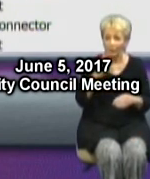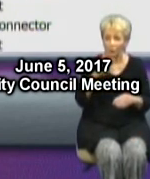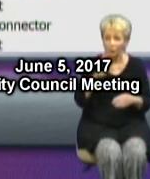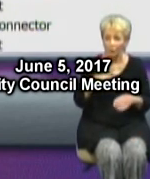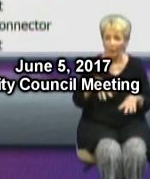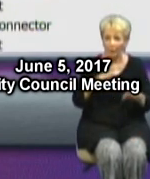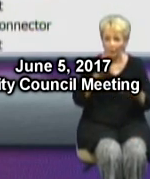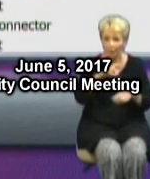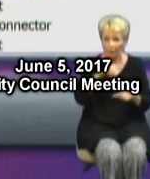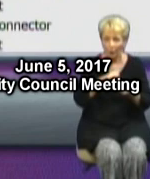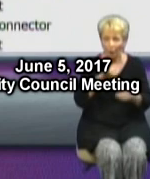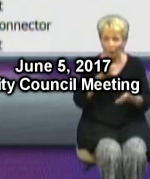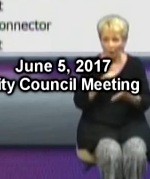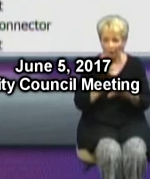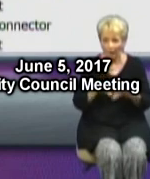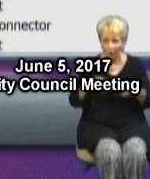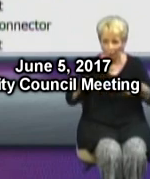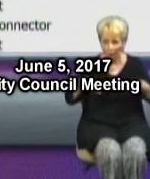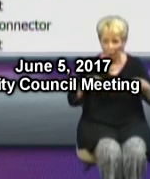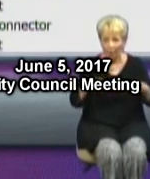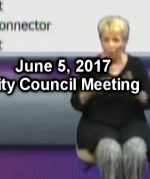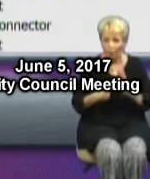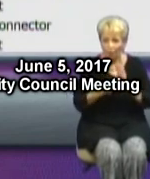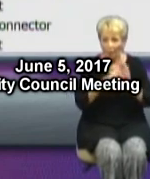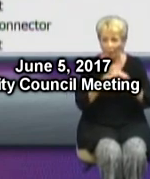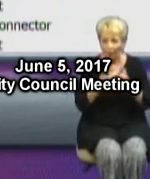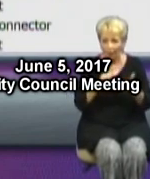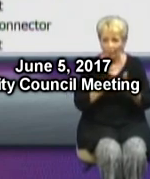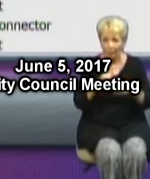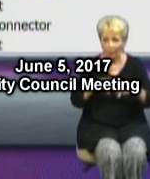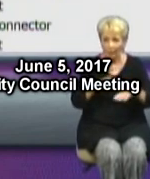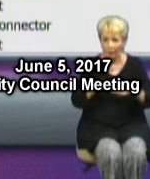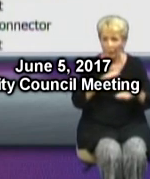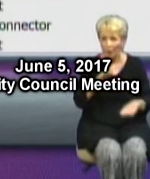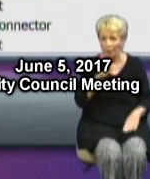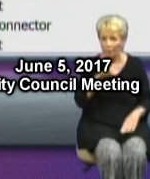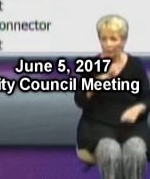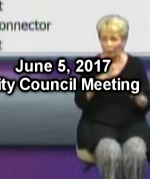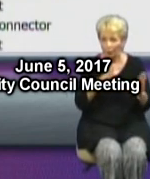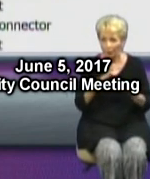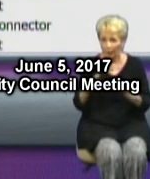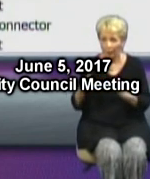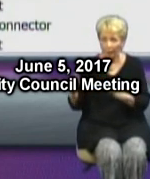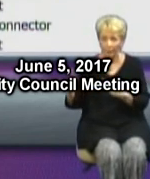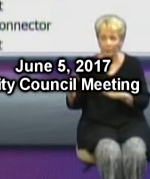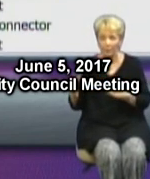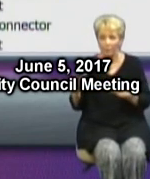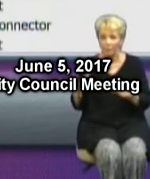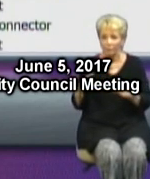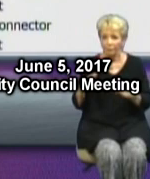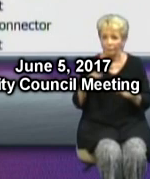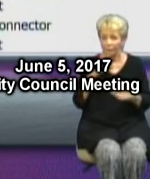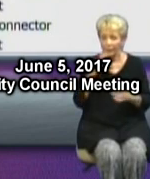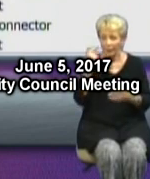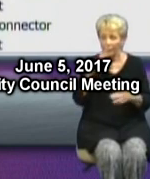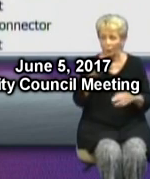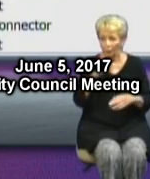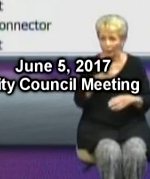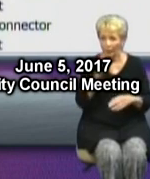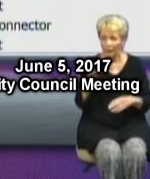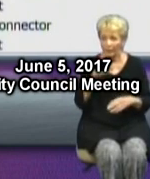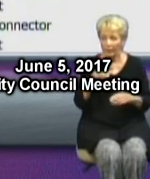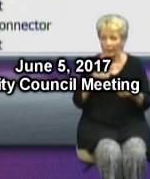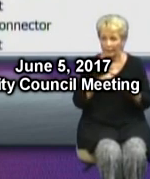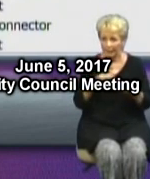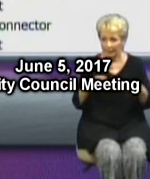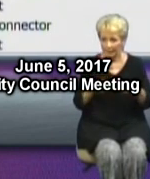taking part of that road and showing how, based on our master plan processes, both for recreation and for